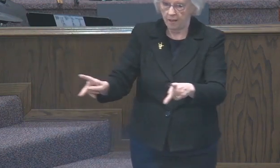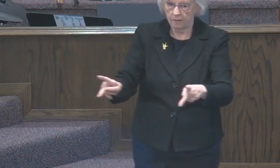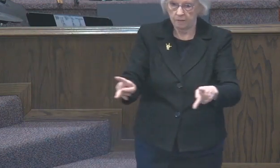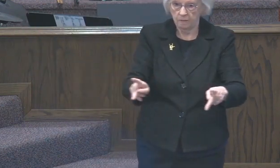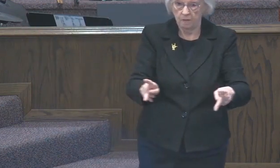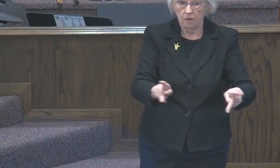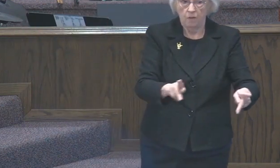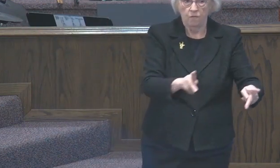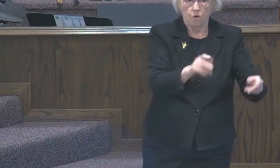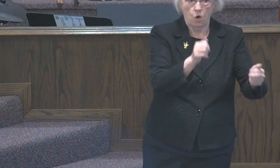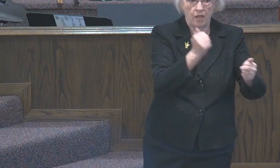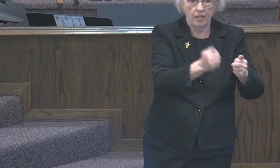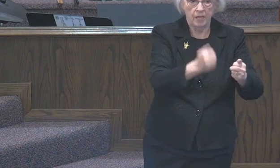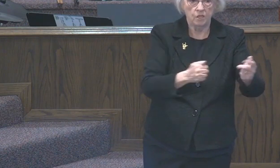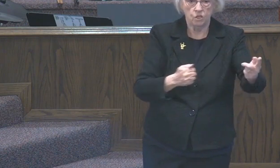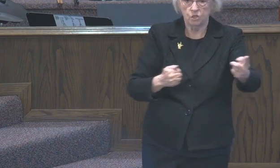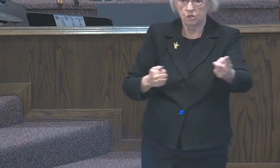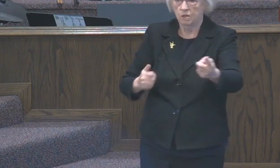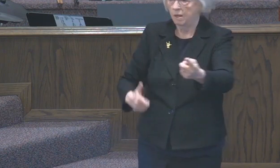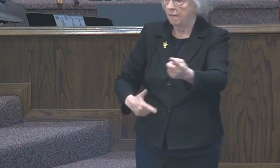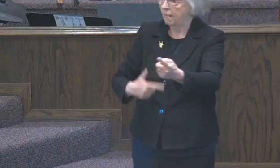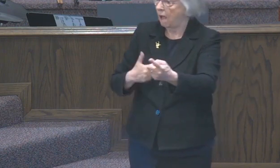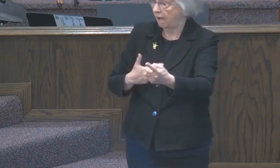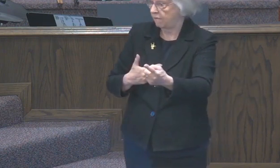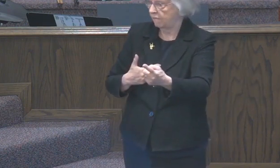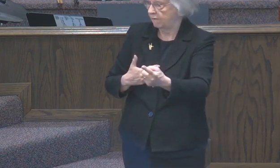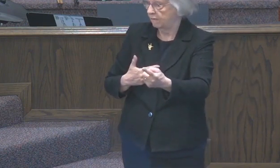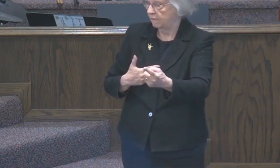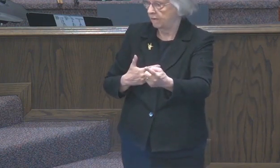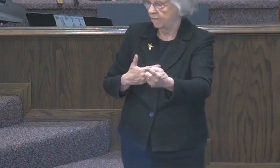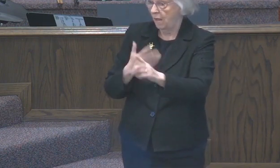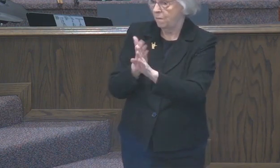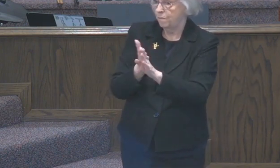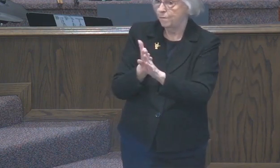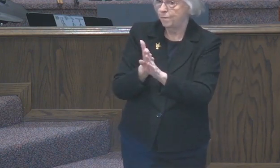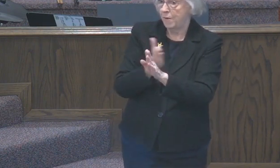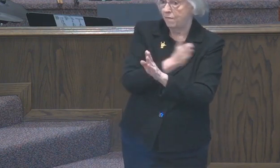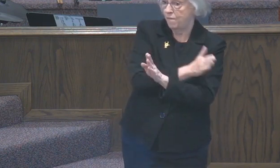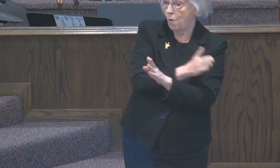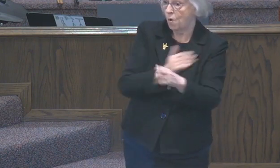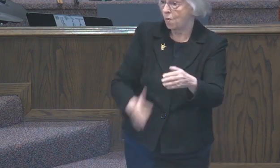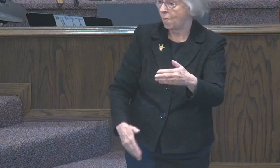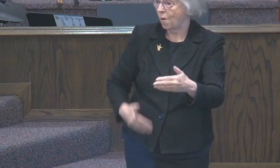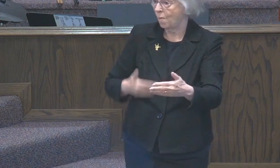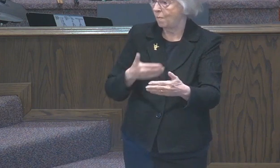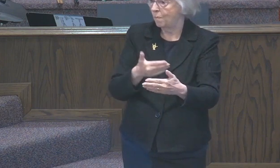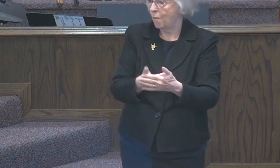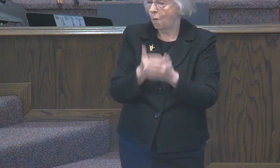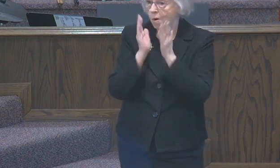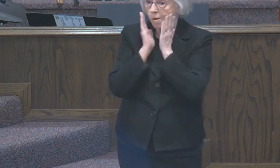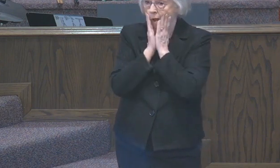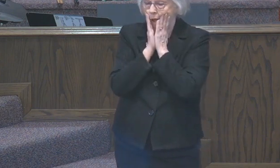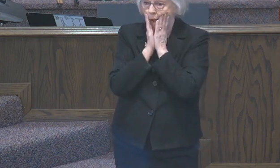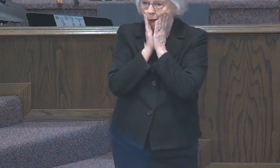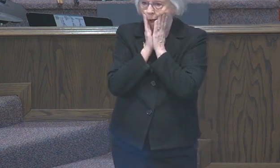you before there was even one of them. God has a plan for your life, and it is a good plan, and it